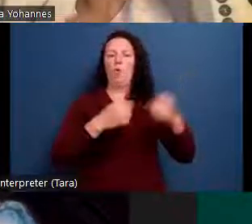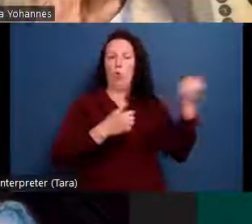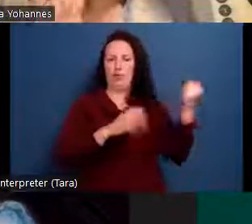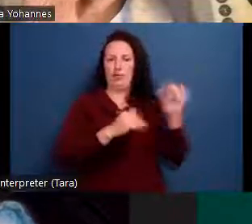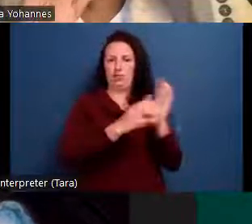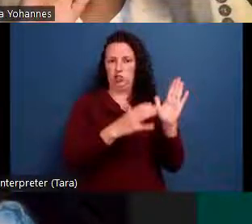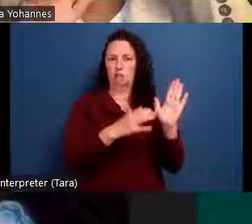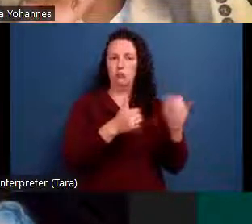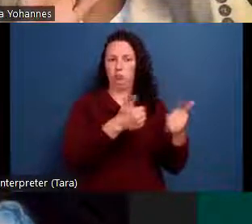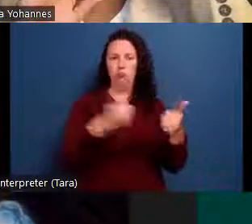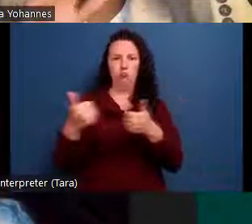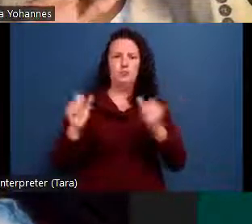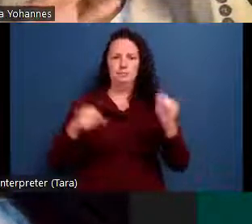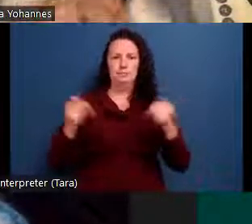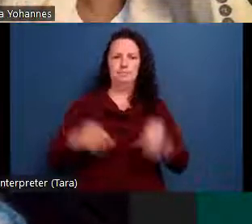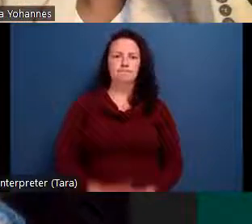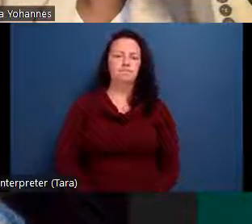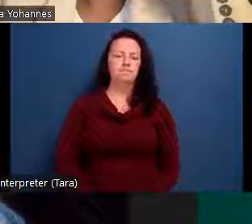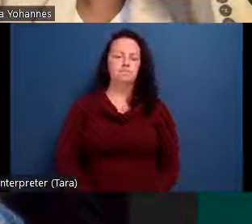Yes.